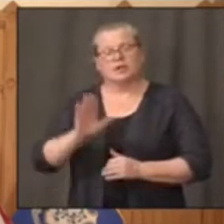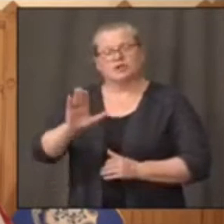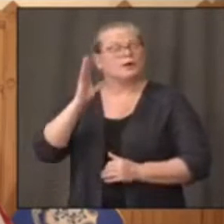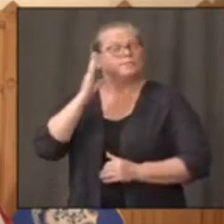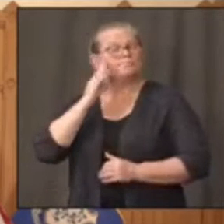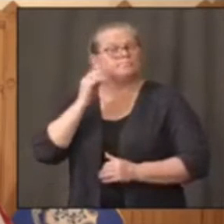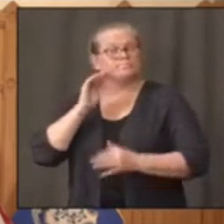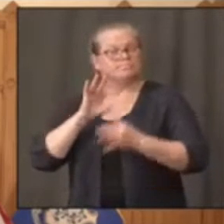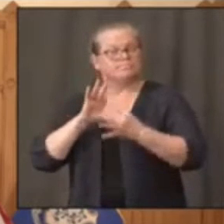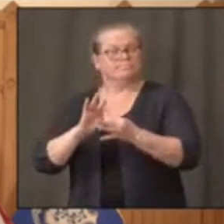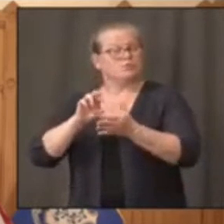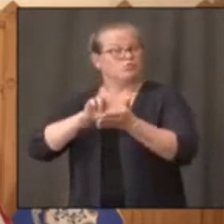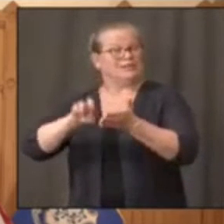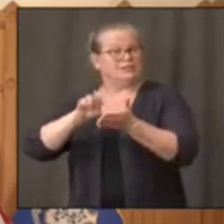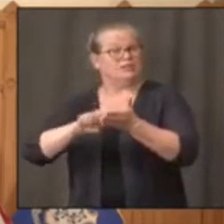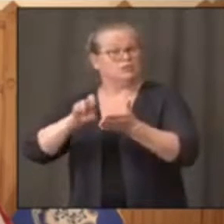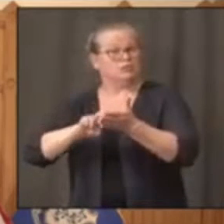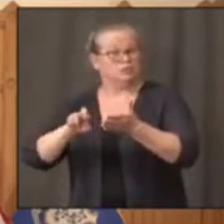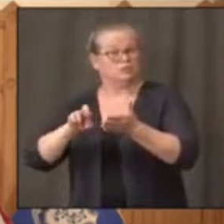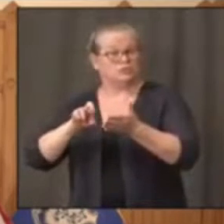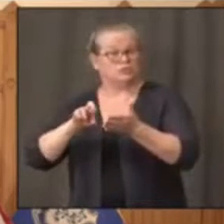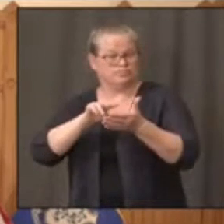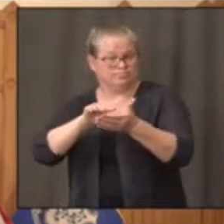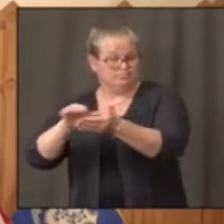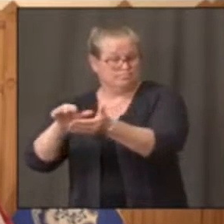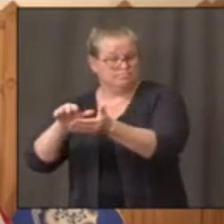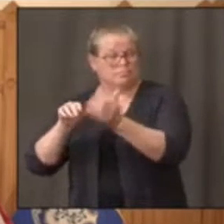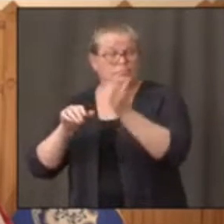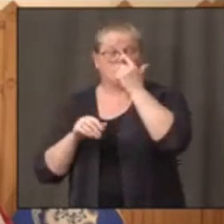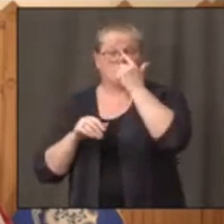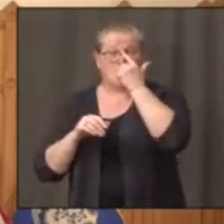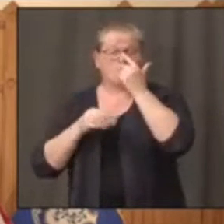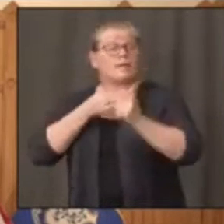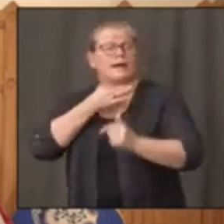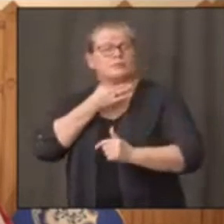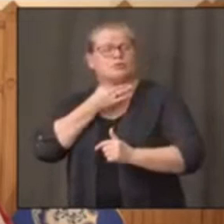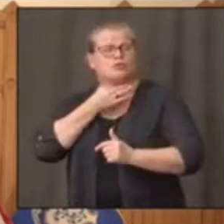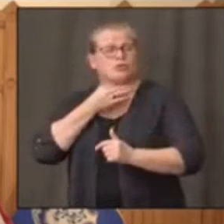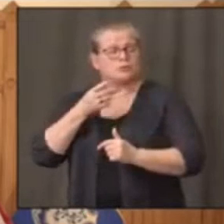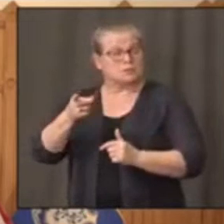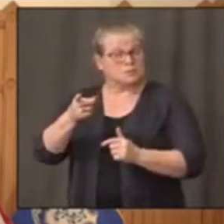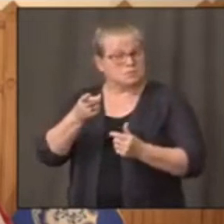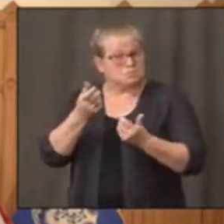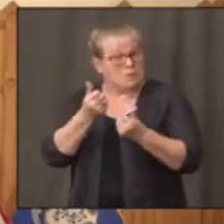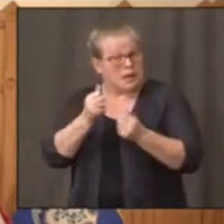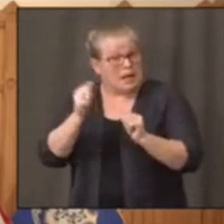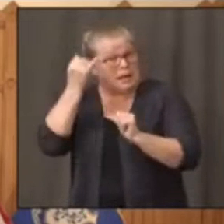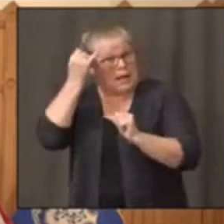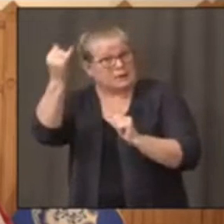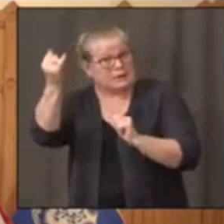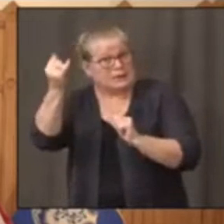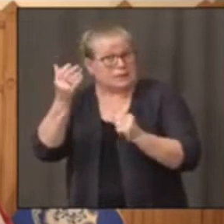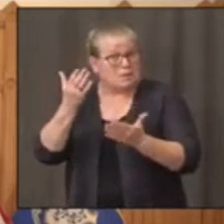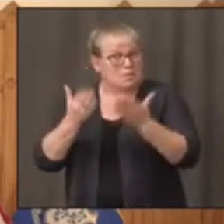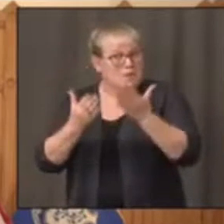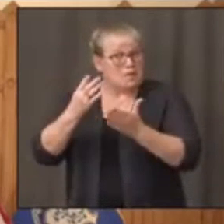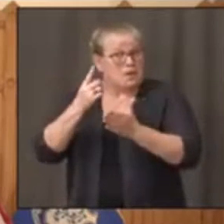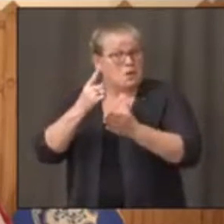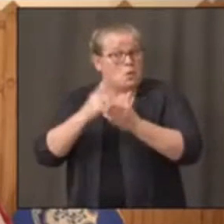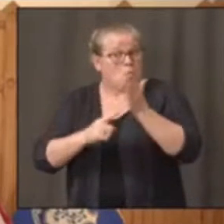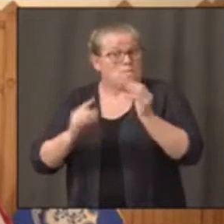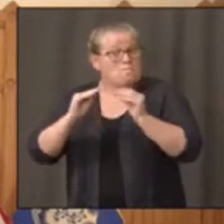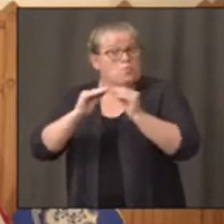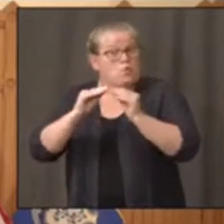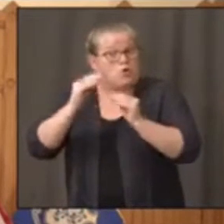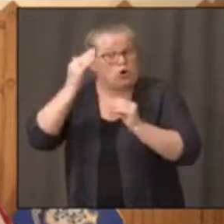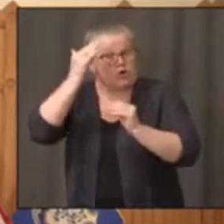thoughts on what we might reasonably know by the end of the year about this disease and what makes sense on how we should be